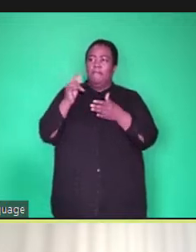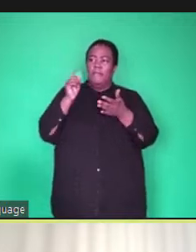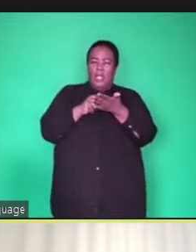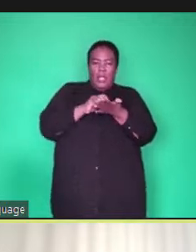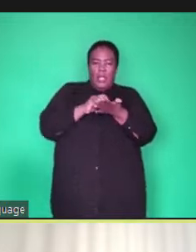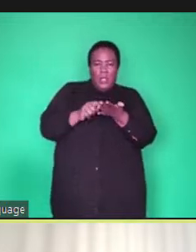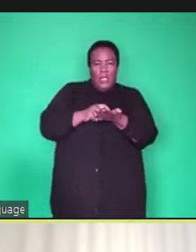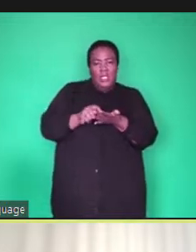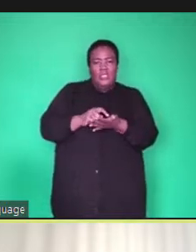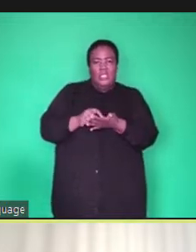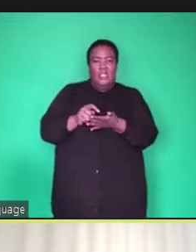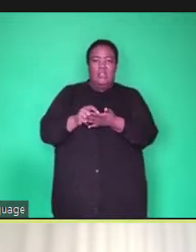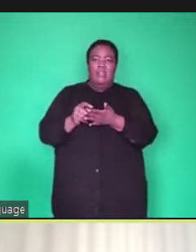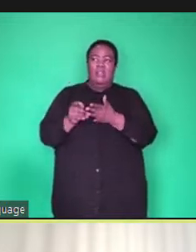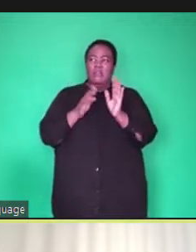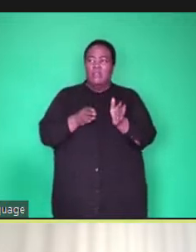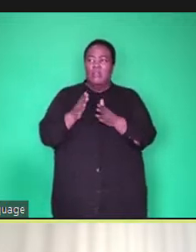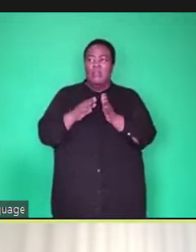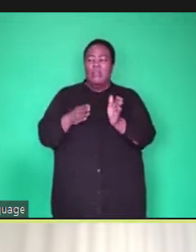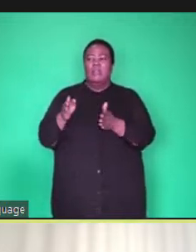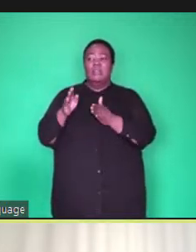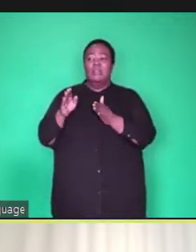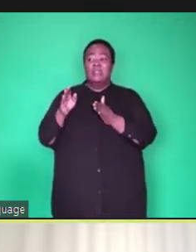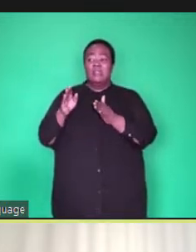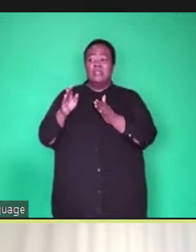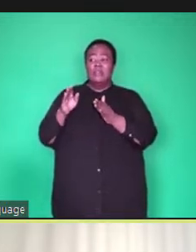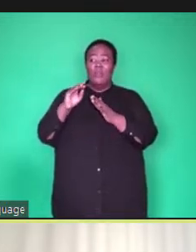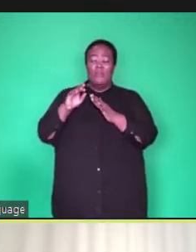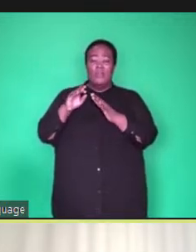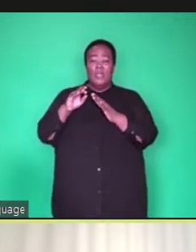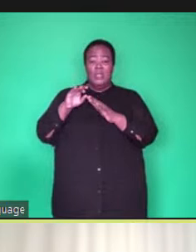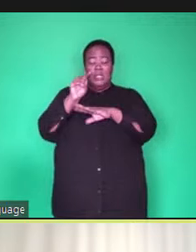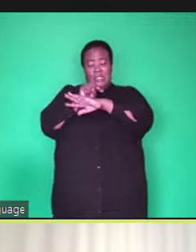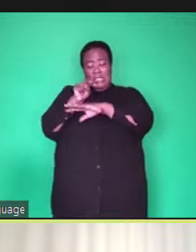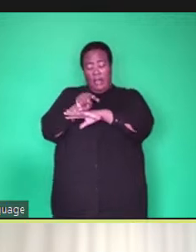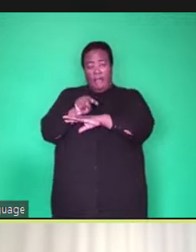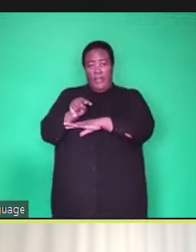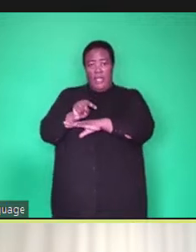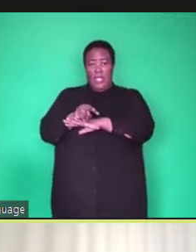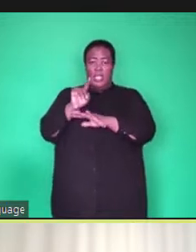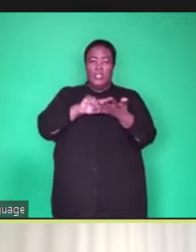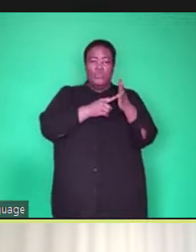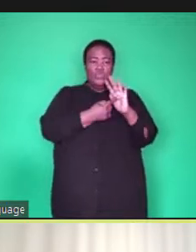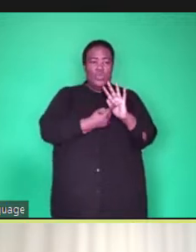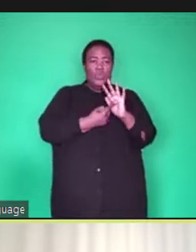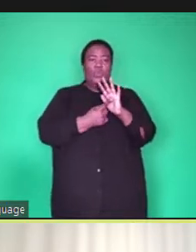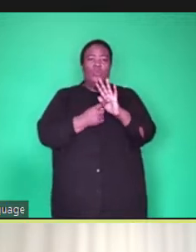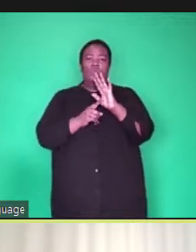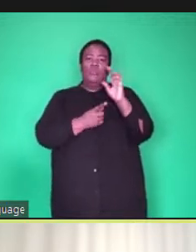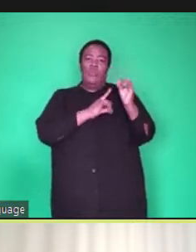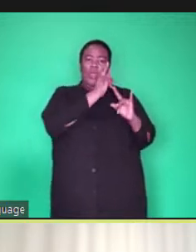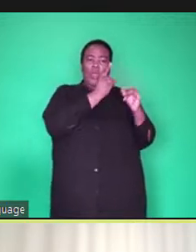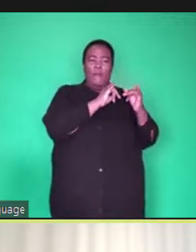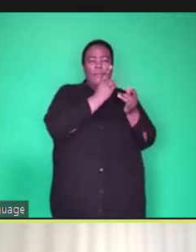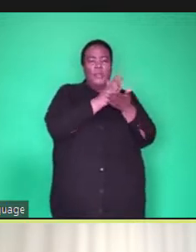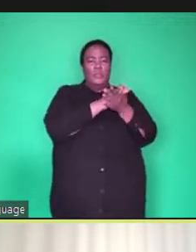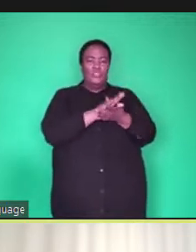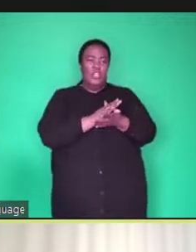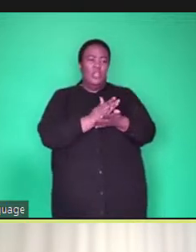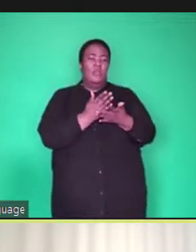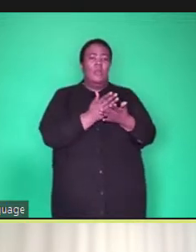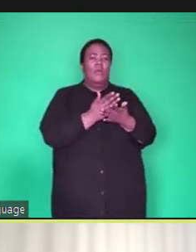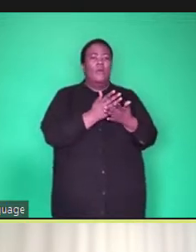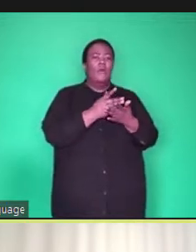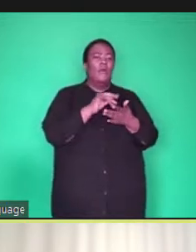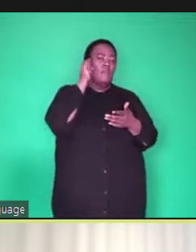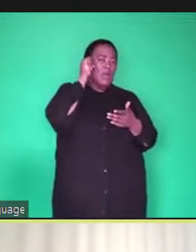of surveys. So this graph charts the urban share of the adult and the child population